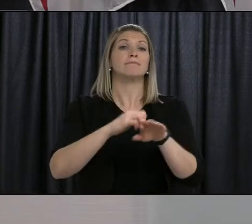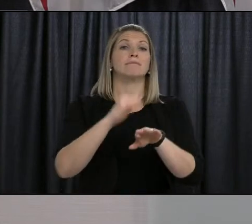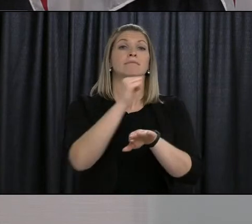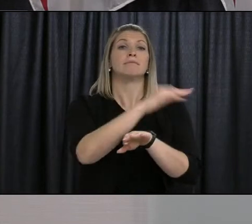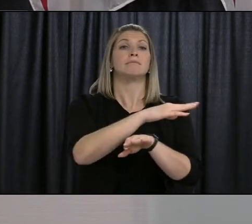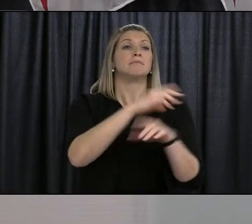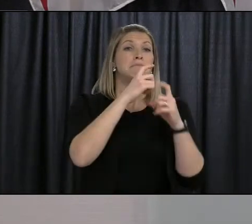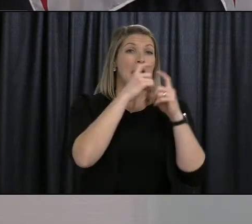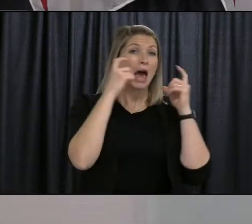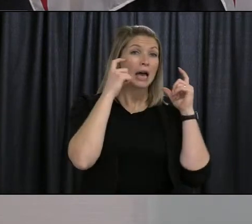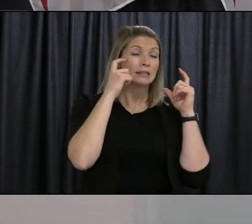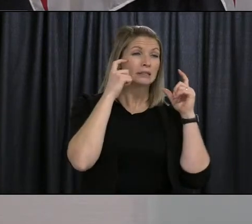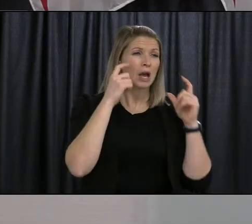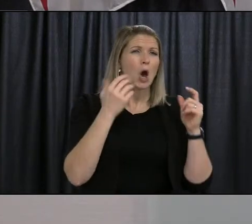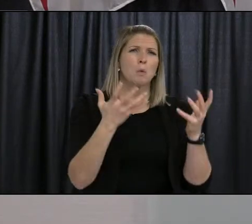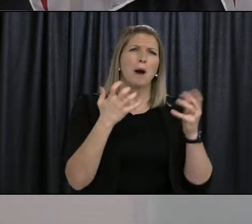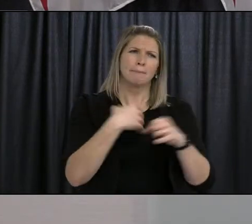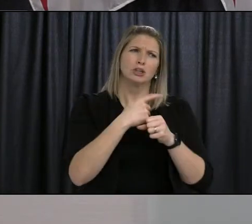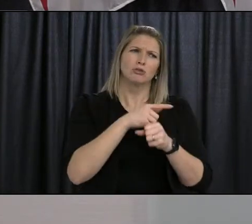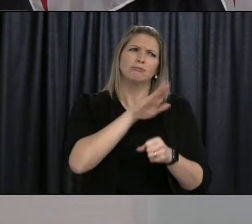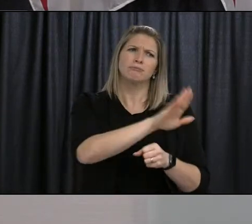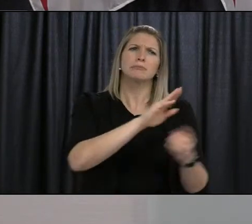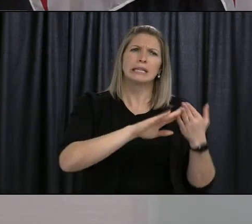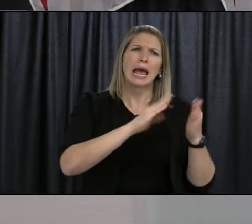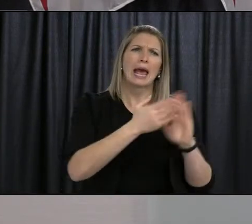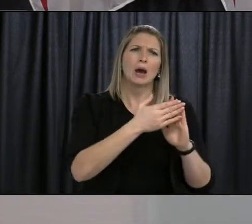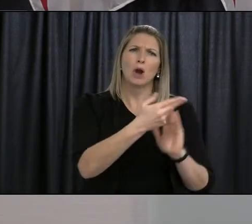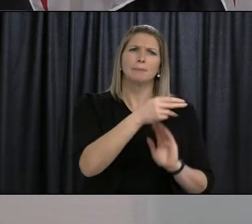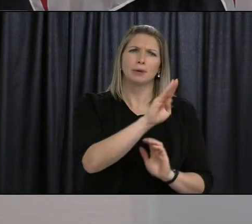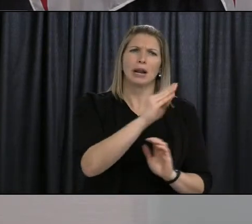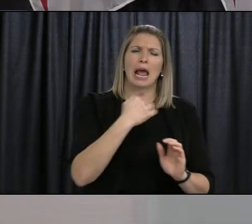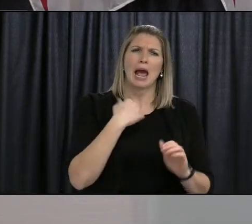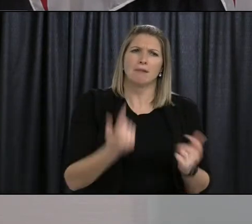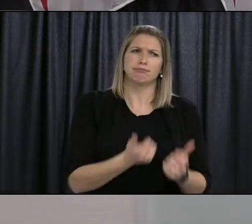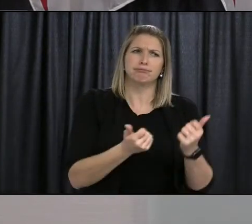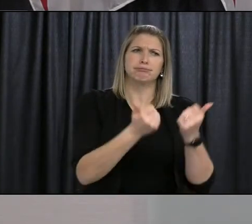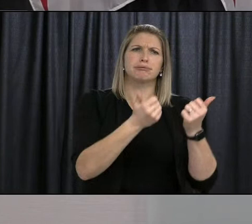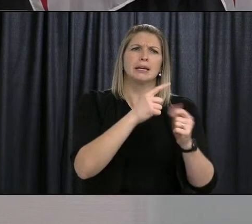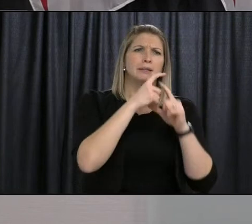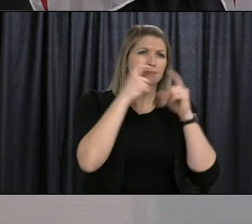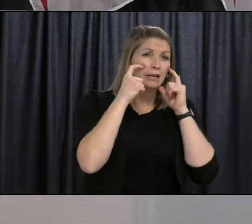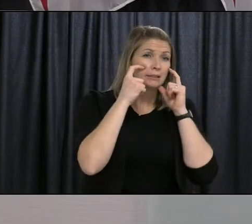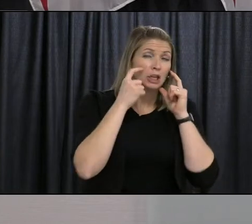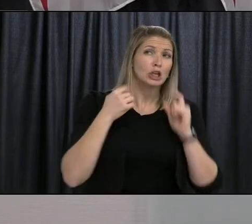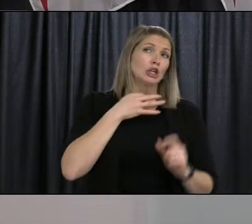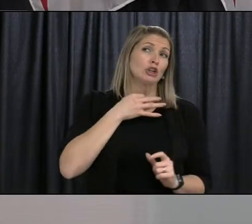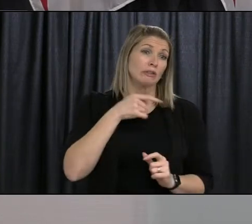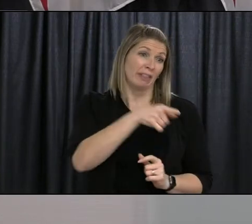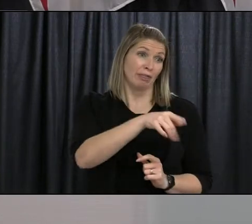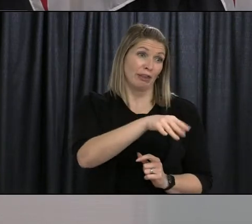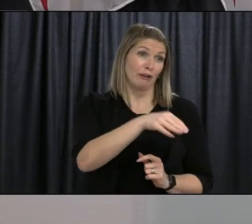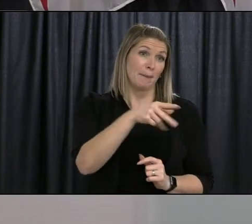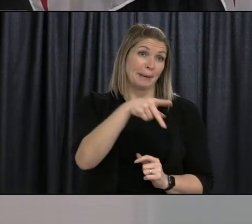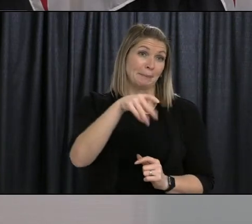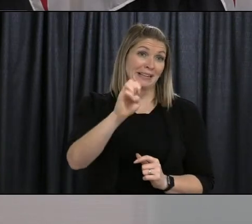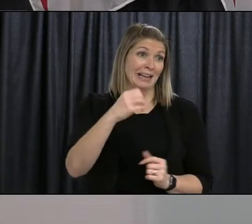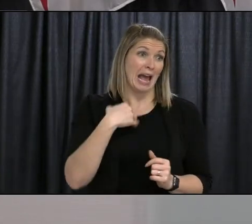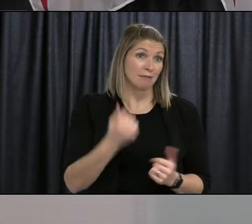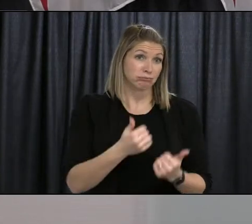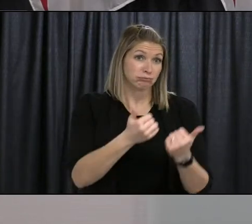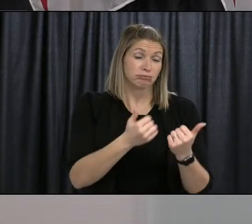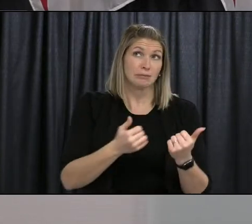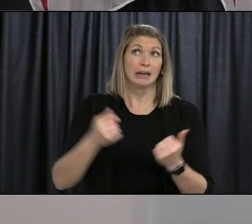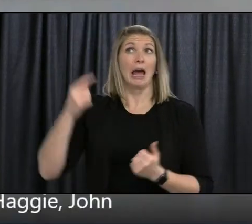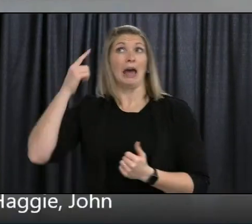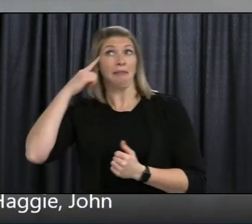with PPE, given the situation there. Does Harbour Breton have sufficient PPE right now? As far as I'm aware,